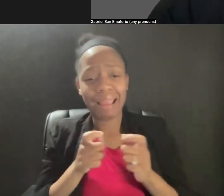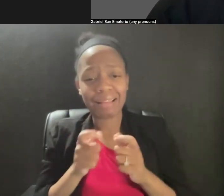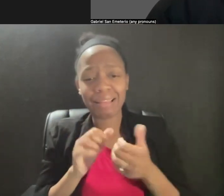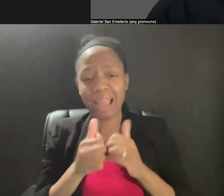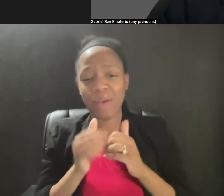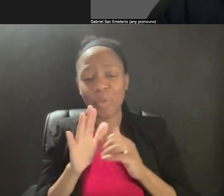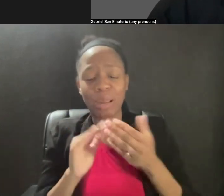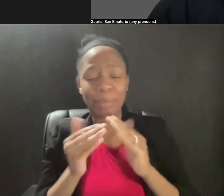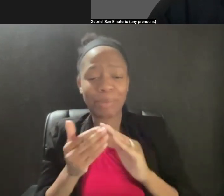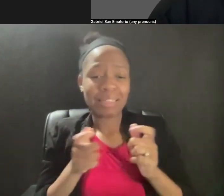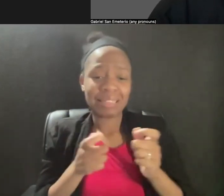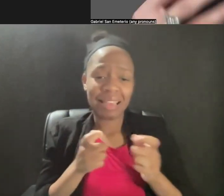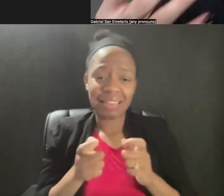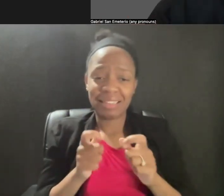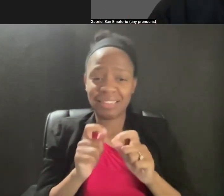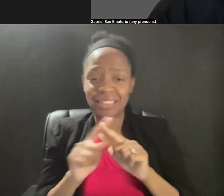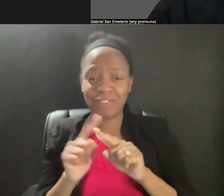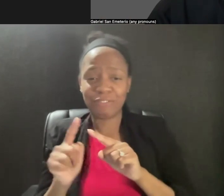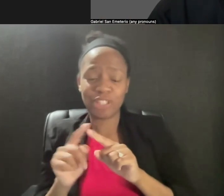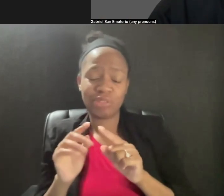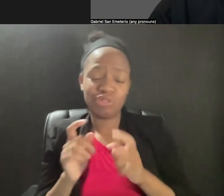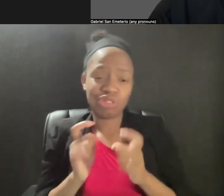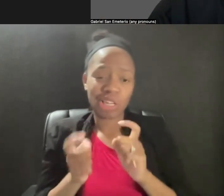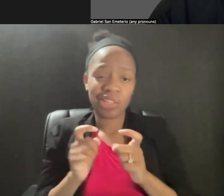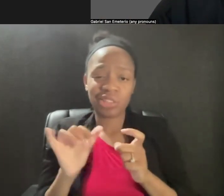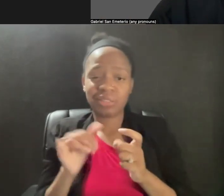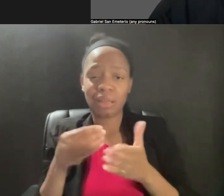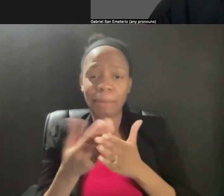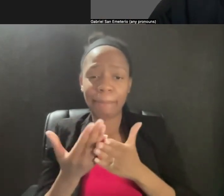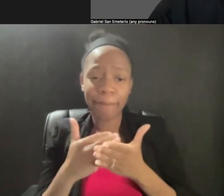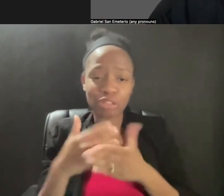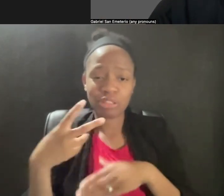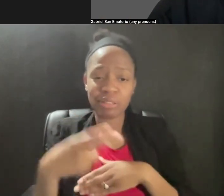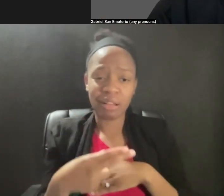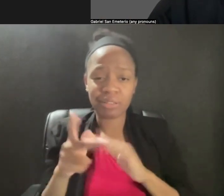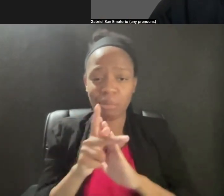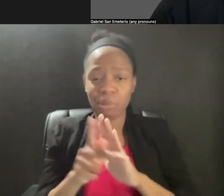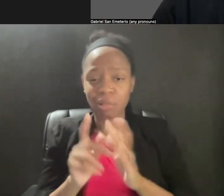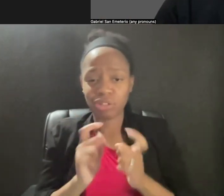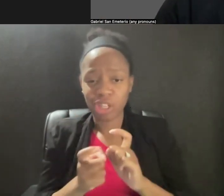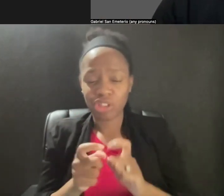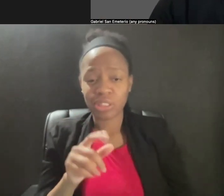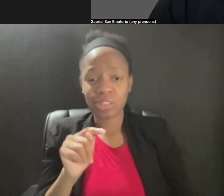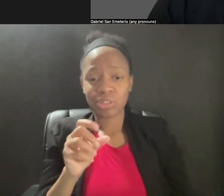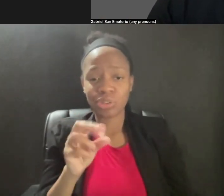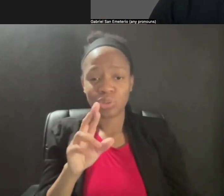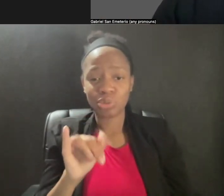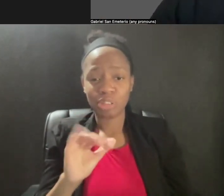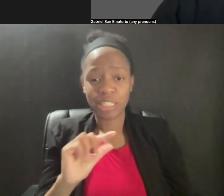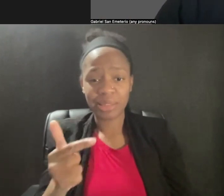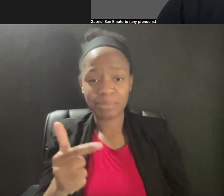coping with the changes that we're facing. Tori?